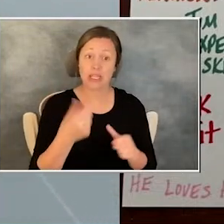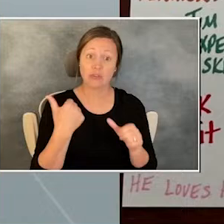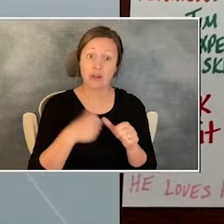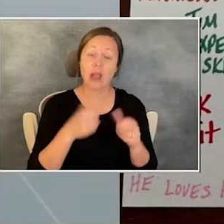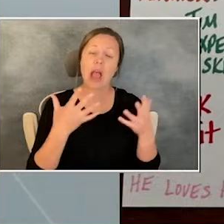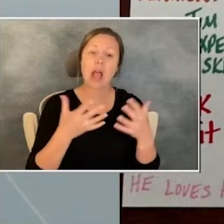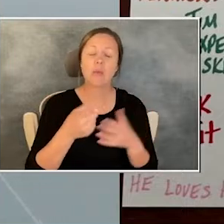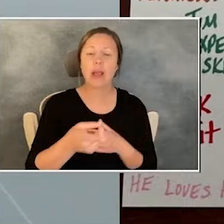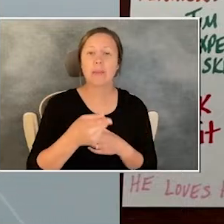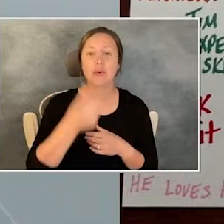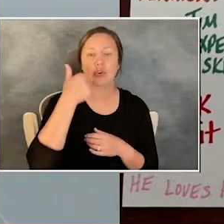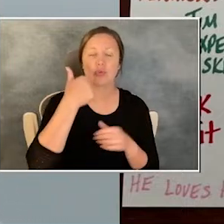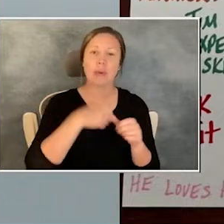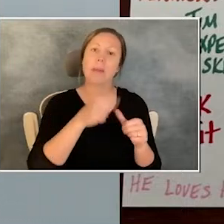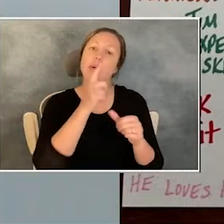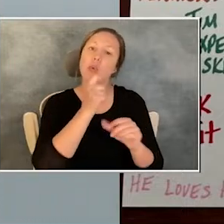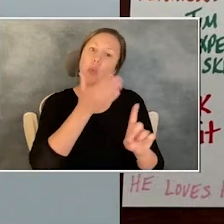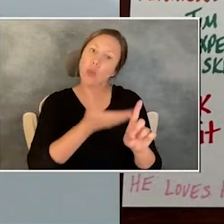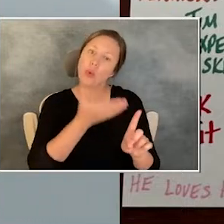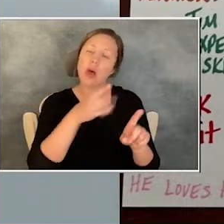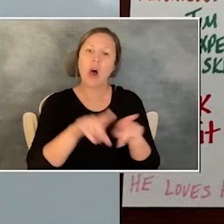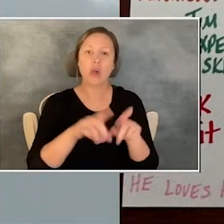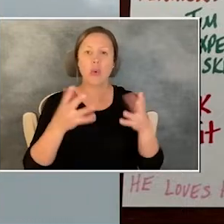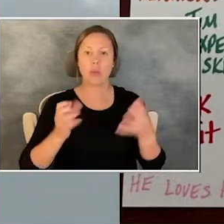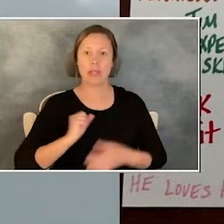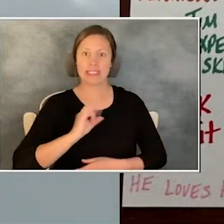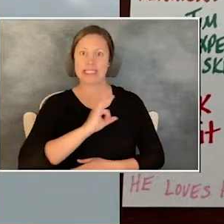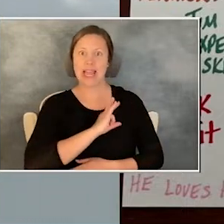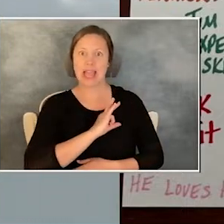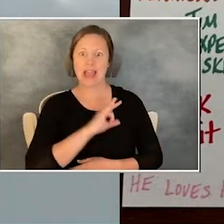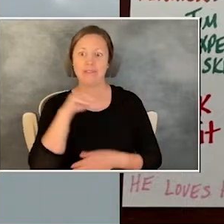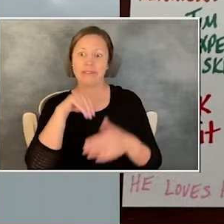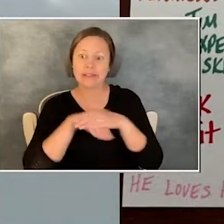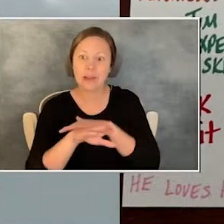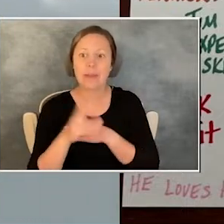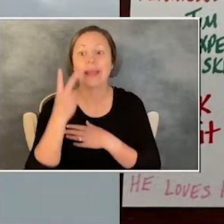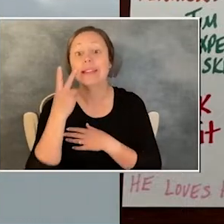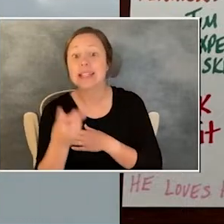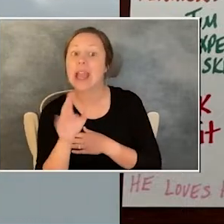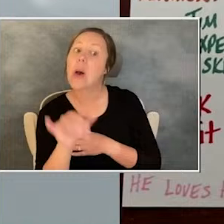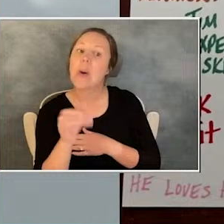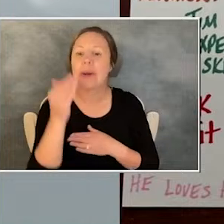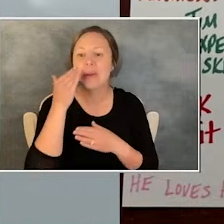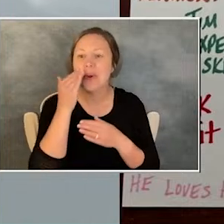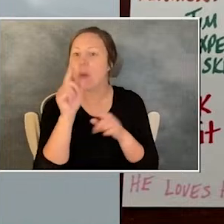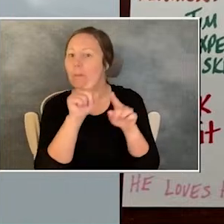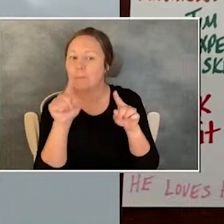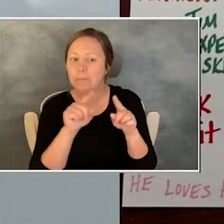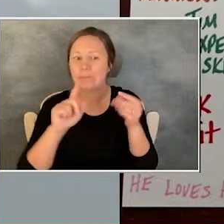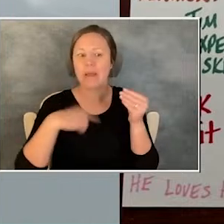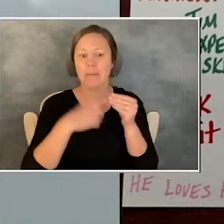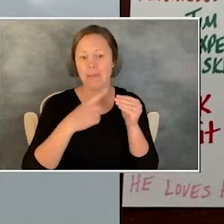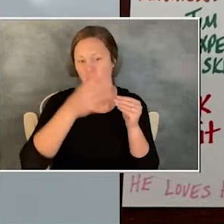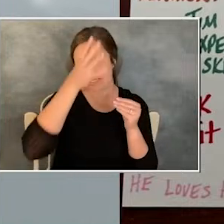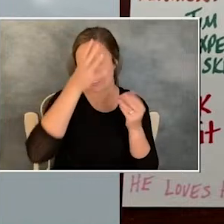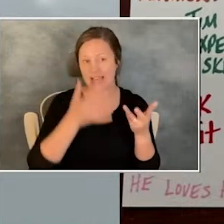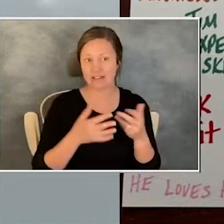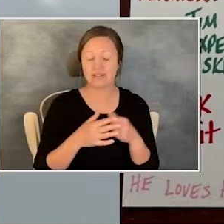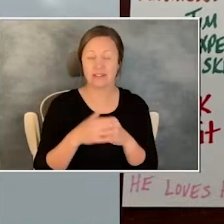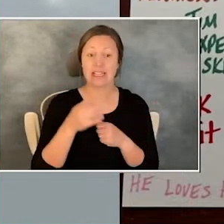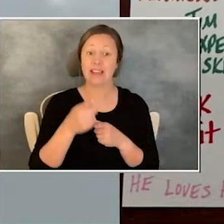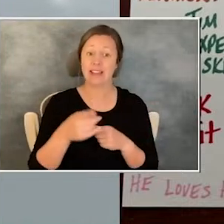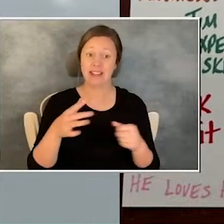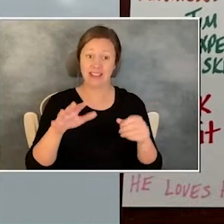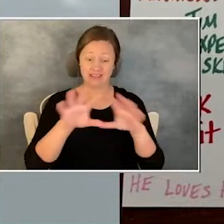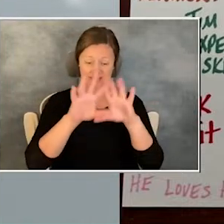how loved he is, but I also want the staff to come in and know about my dad. I want them to see him as a complete person, and I know